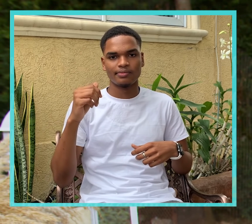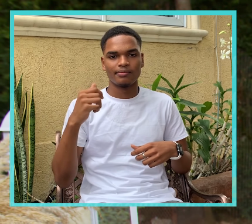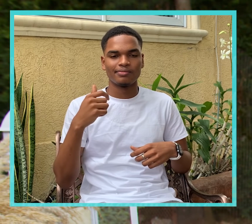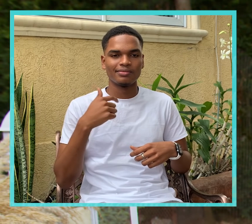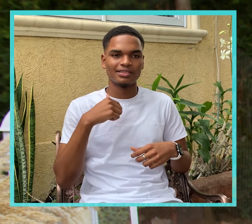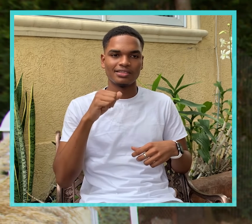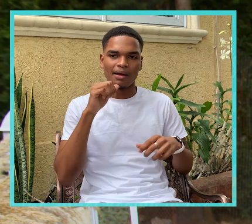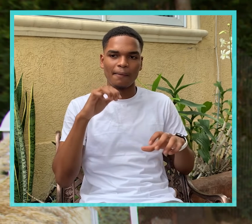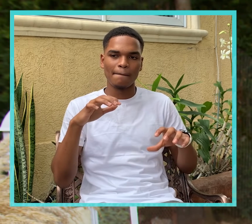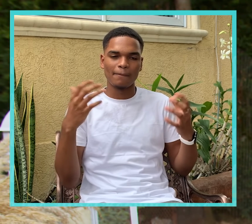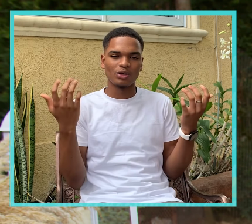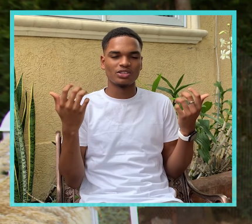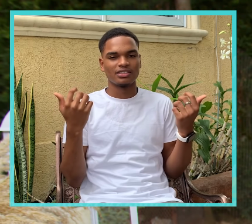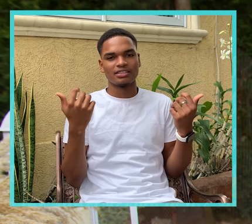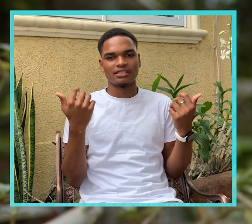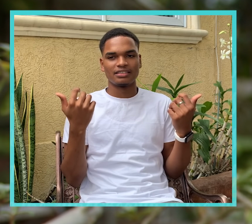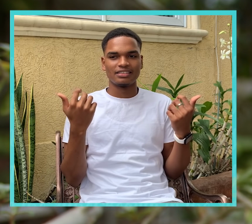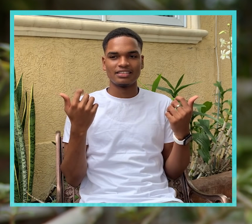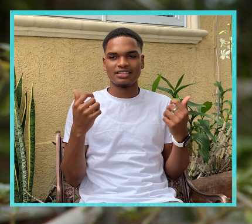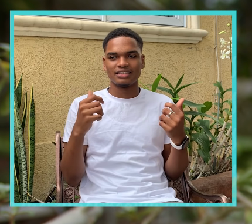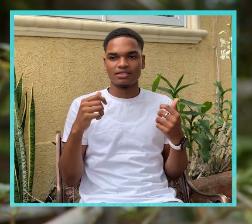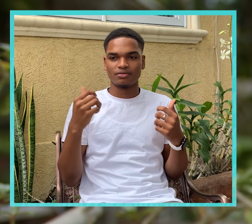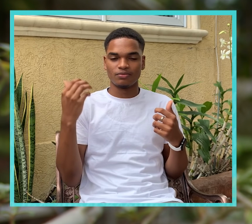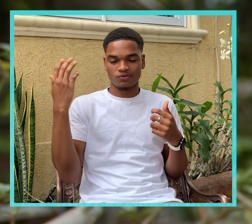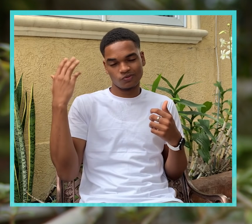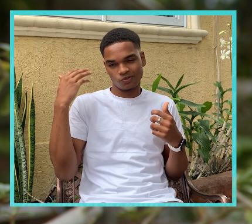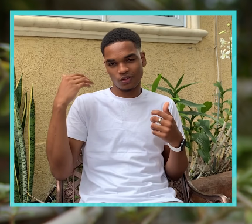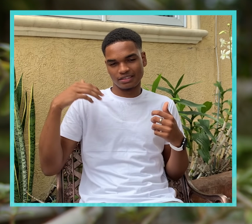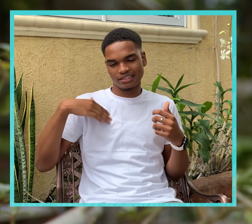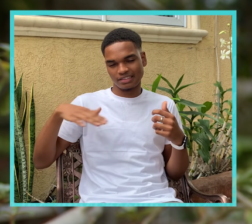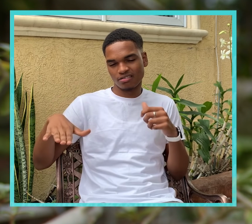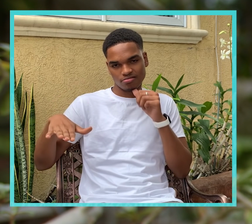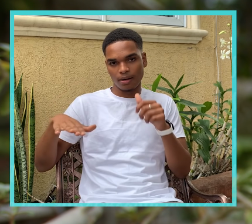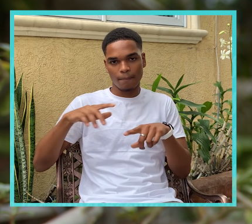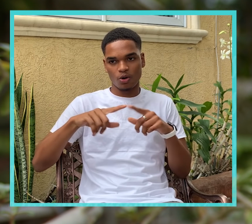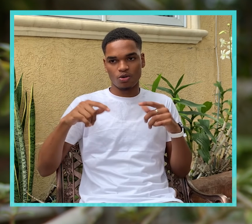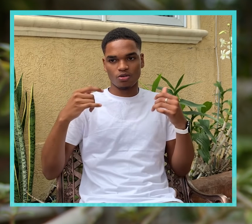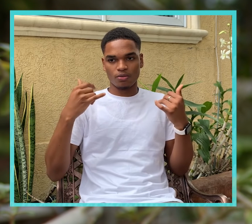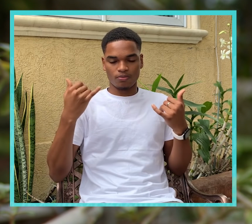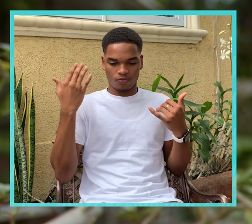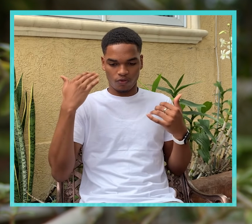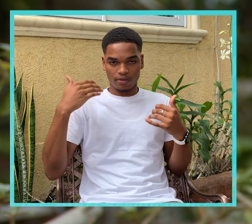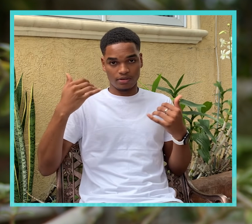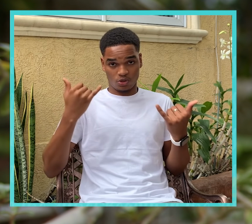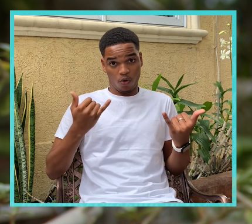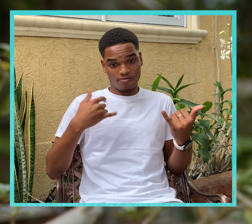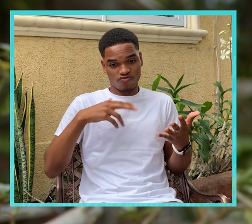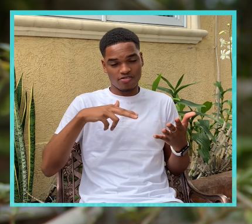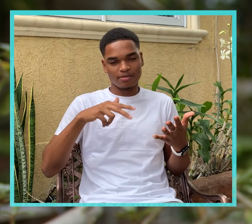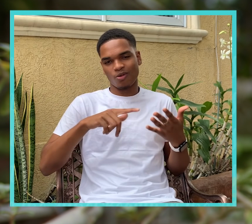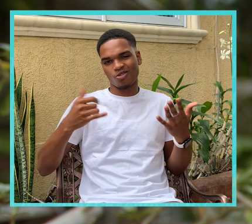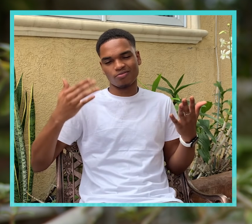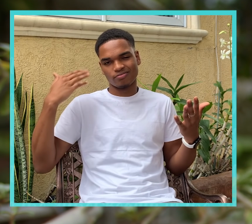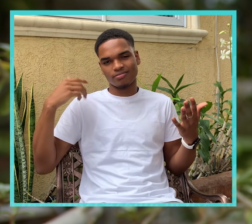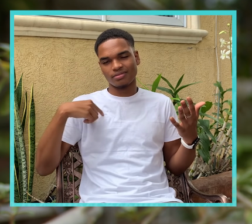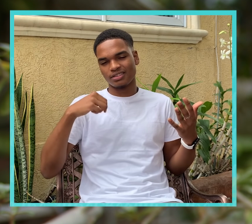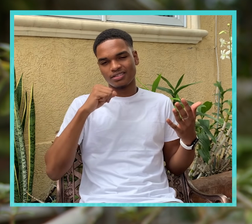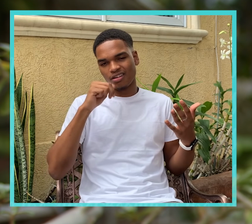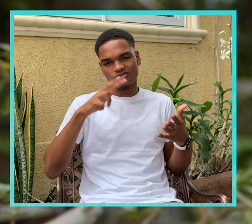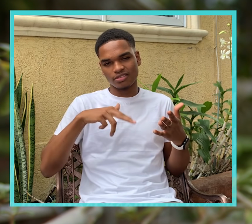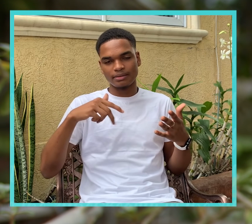not much of a, well, not as a child. No, I am. But as a child, I wasn't much of a reader. Um, I was more of a